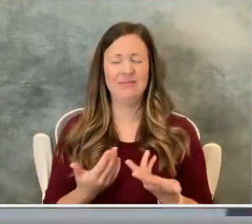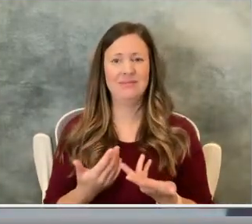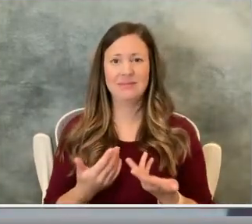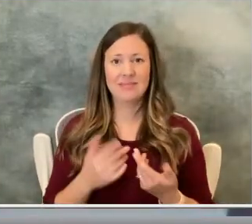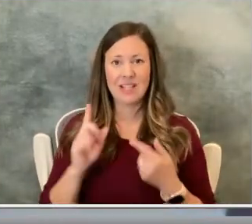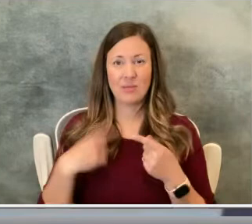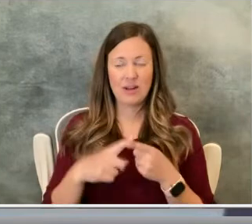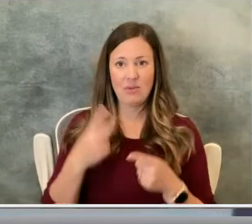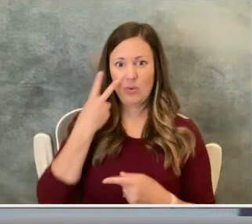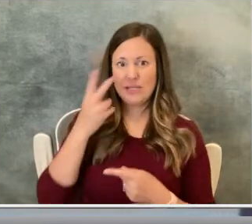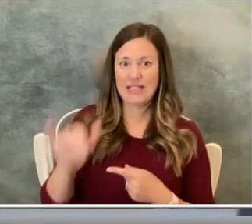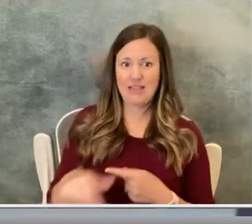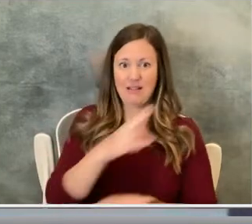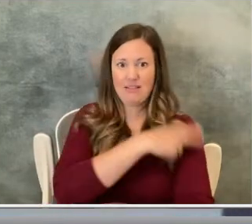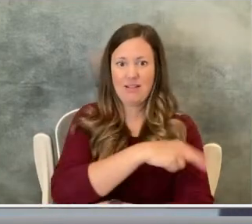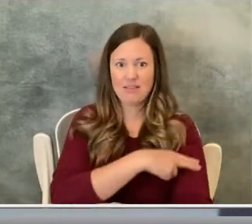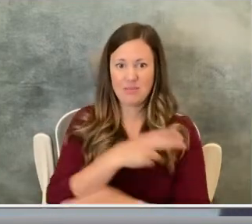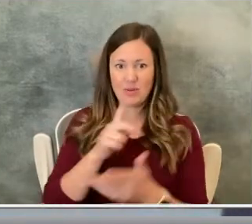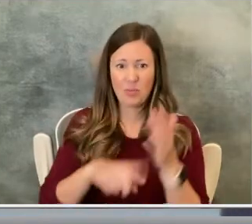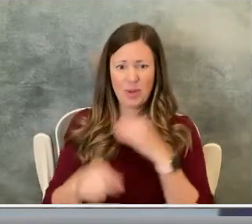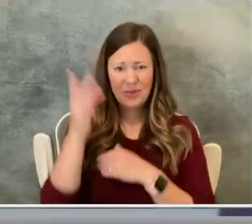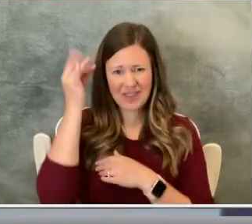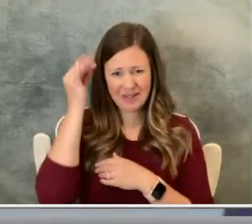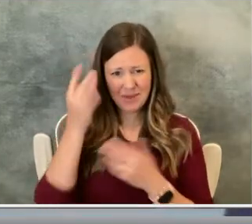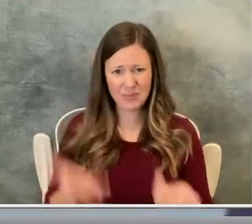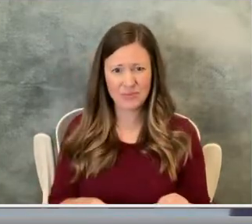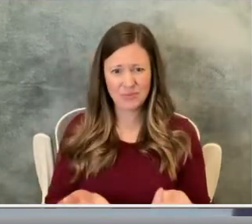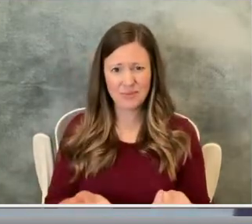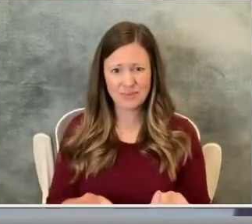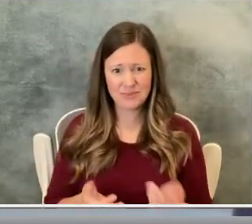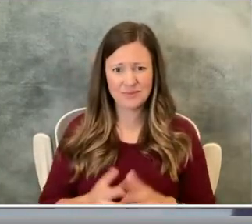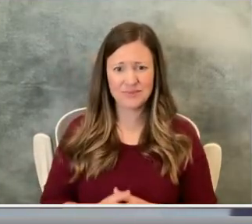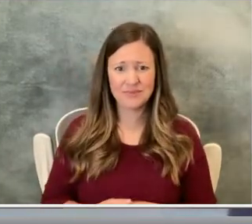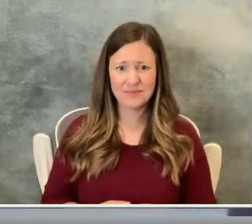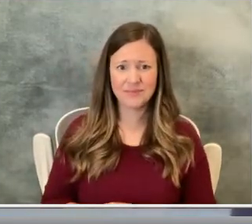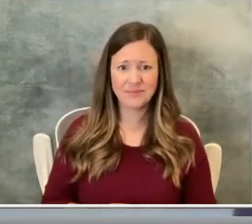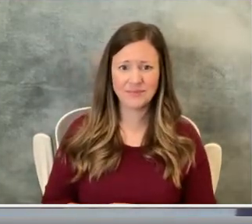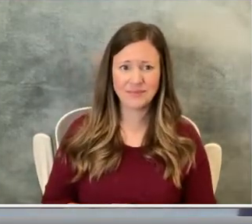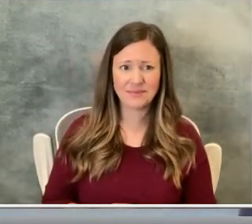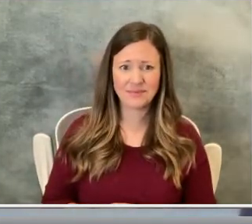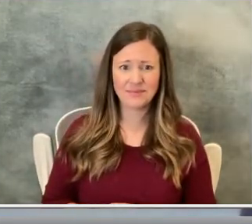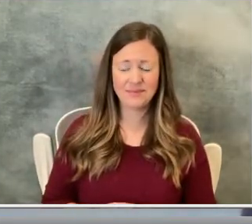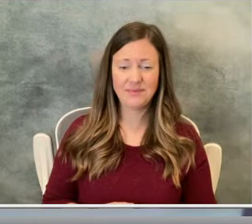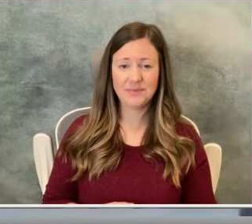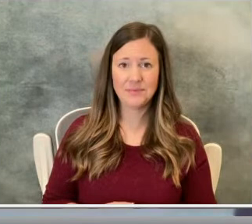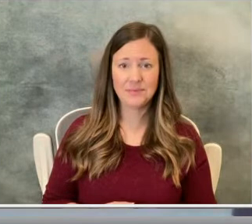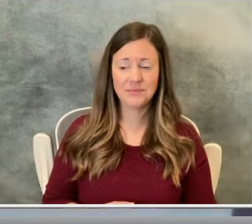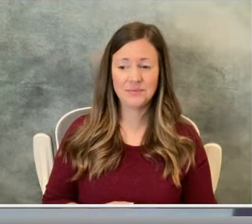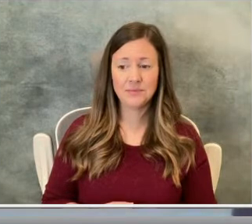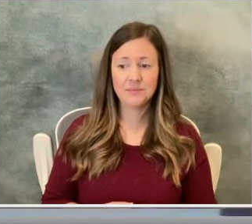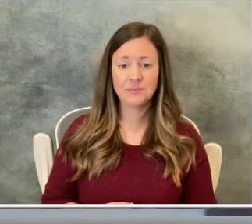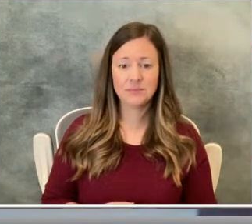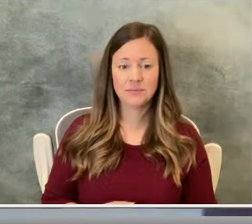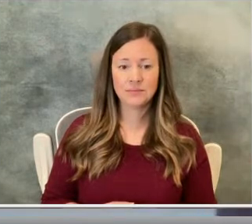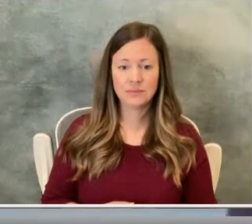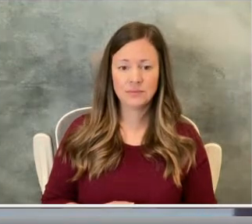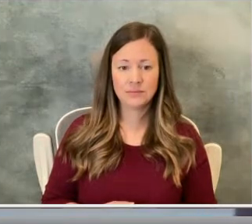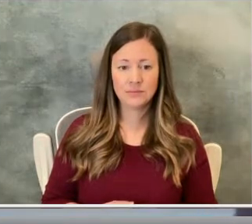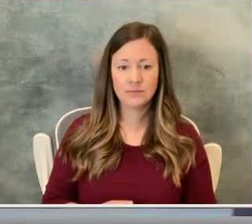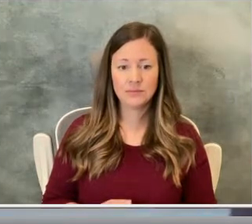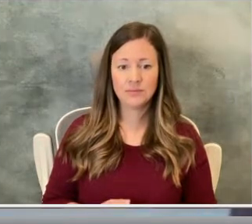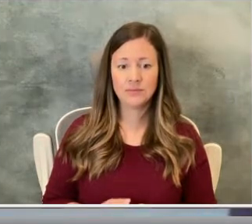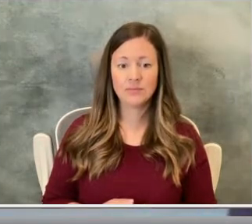So it's really extraordinary. It's you realize the life-saving,